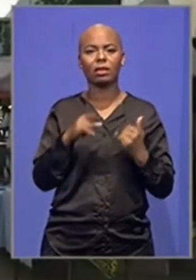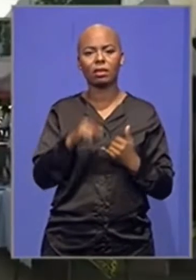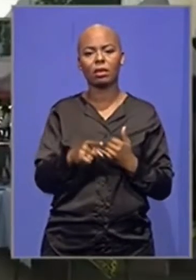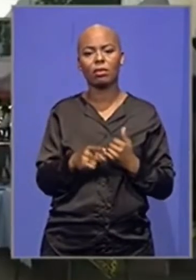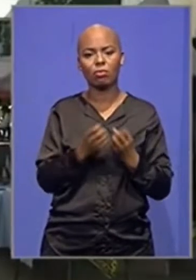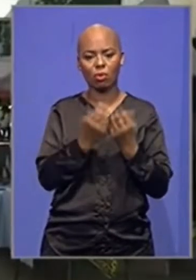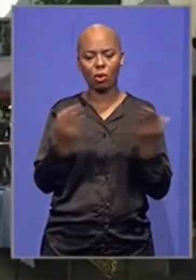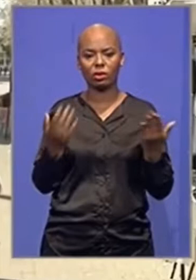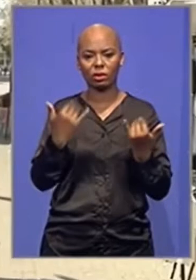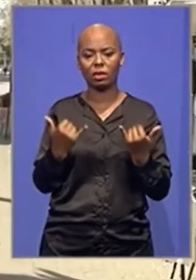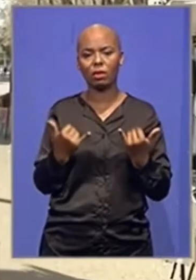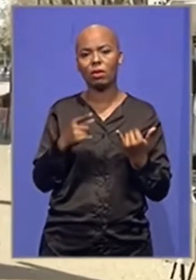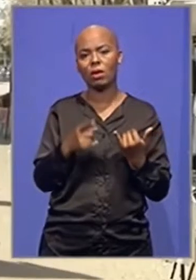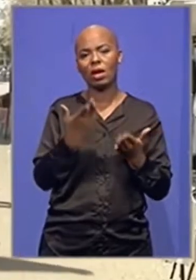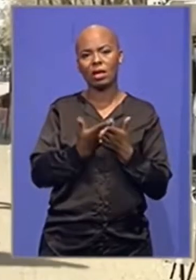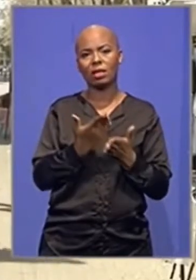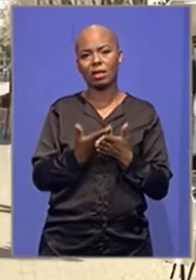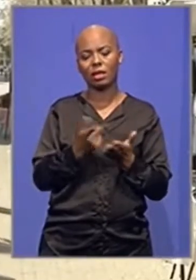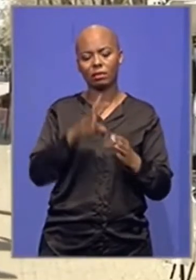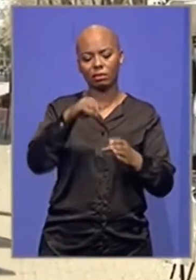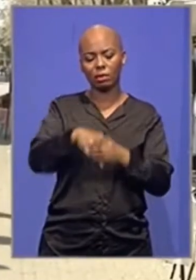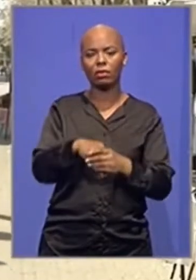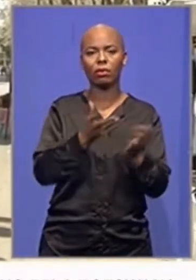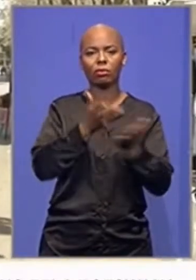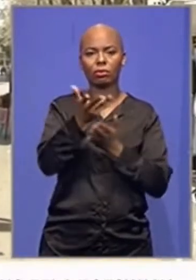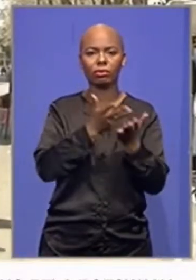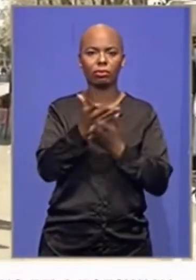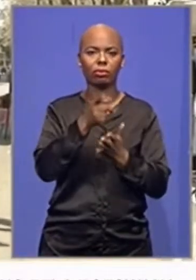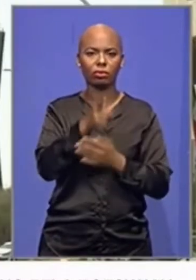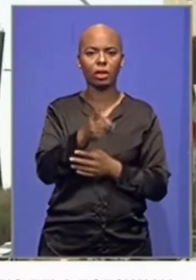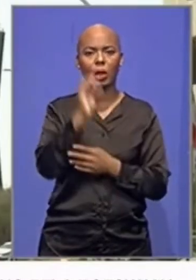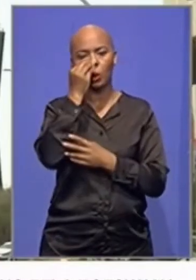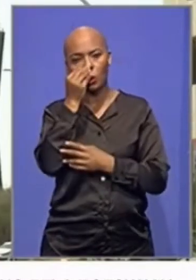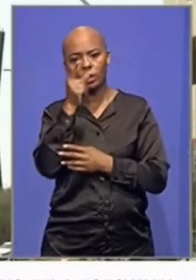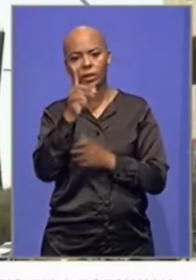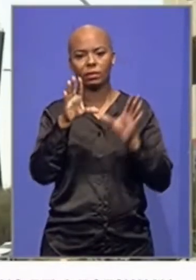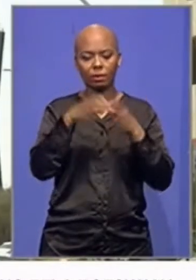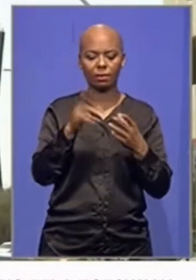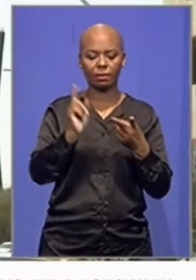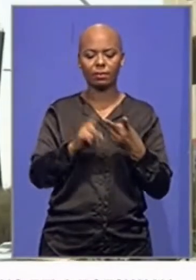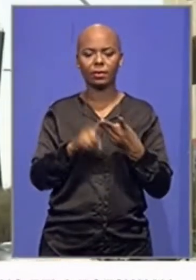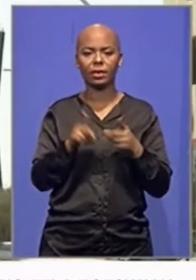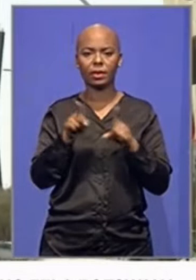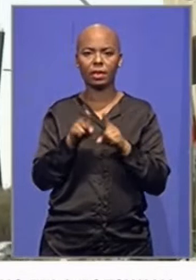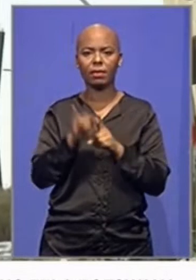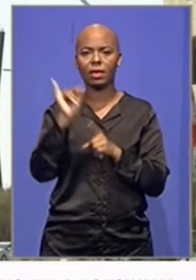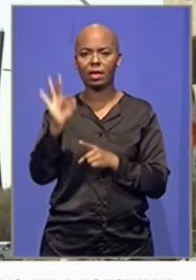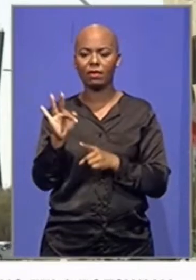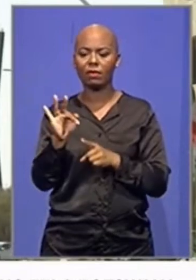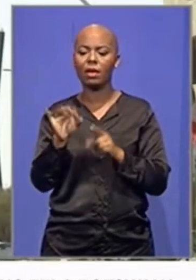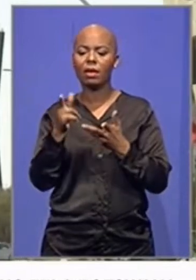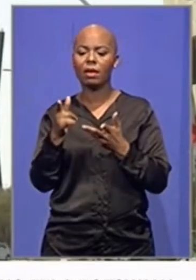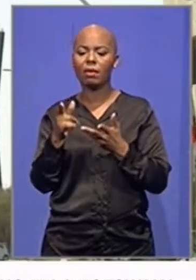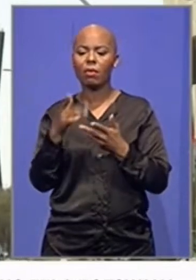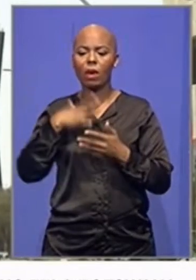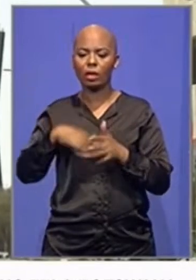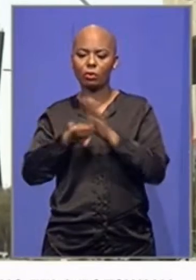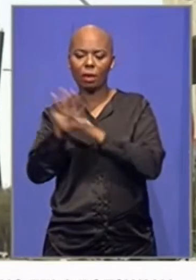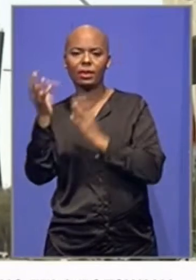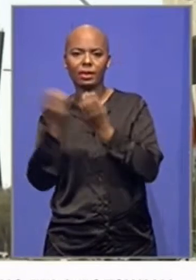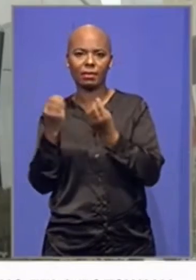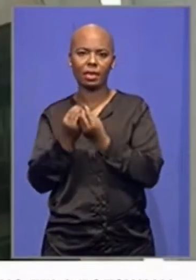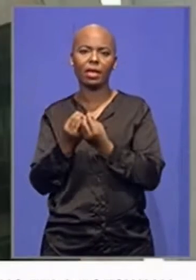molao matla a ho kenella dipuisanong tsa boraditaba le ho ba qobella ho nehelana ka lesedi le itseng. Se tla dumella